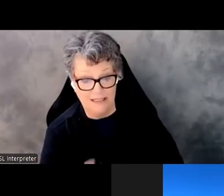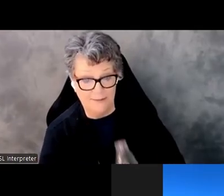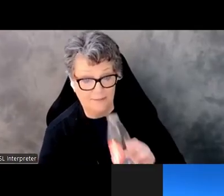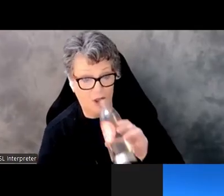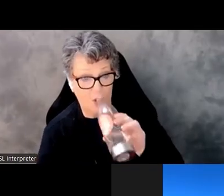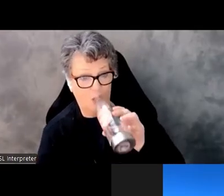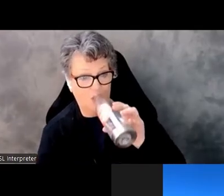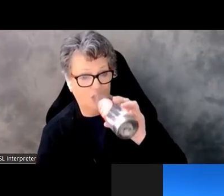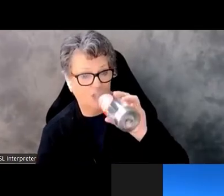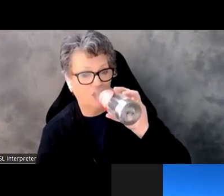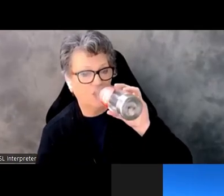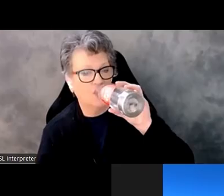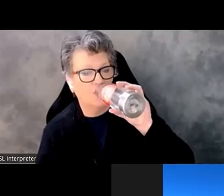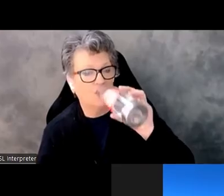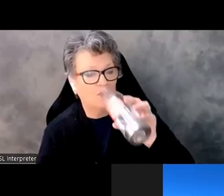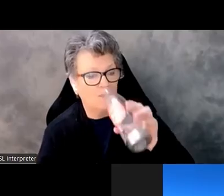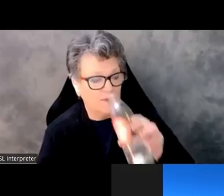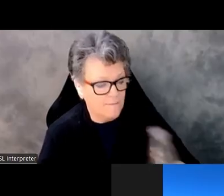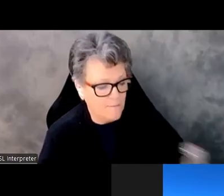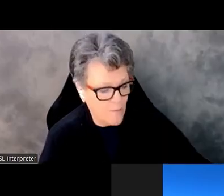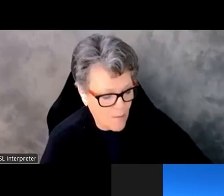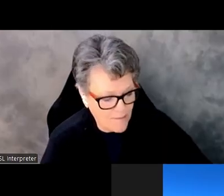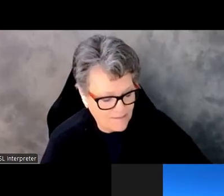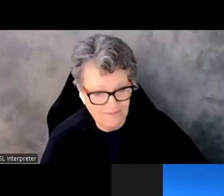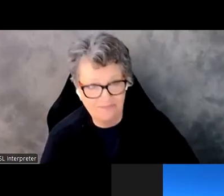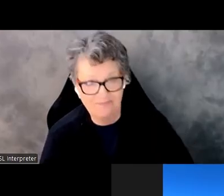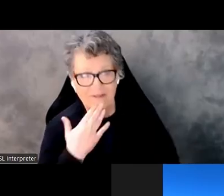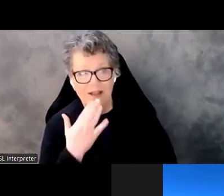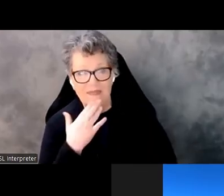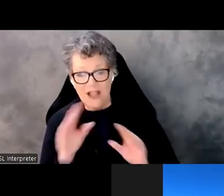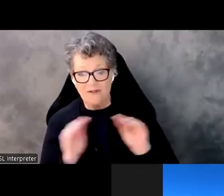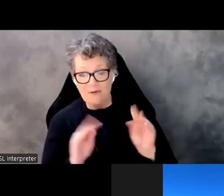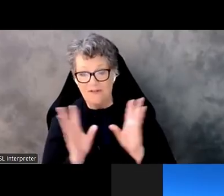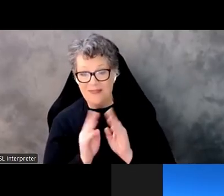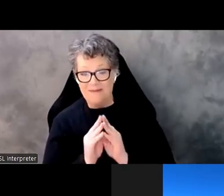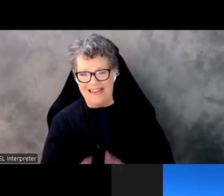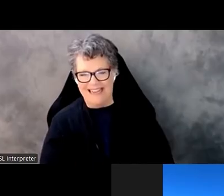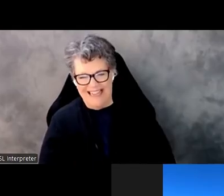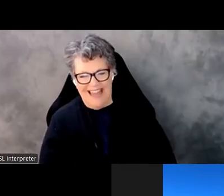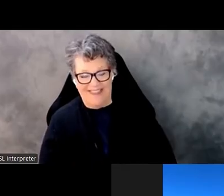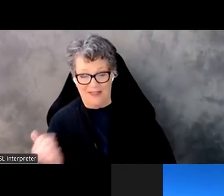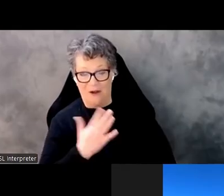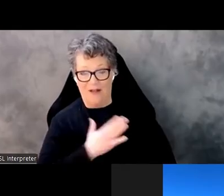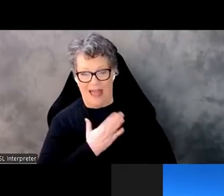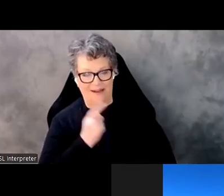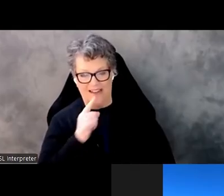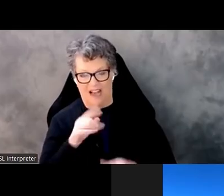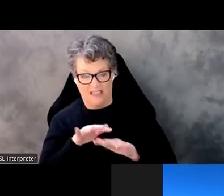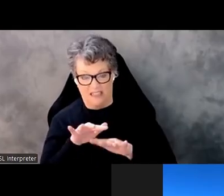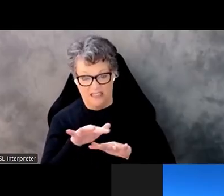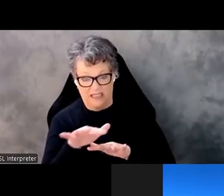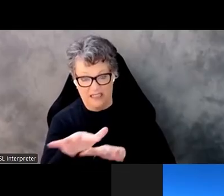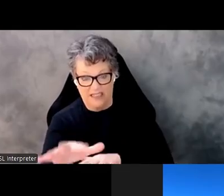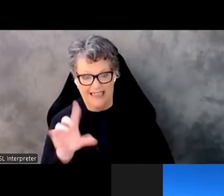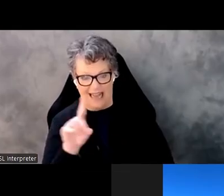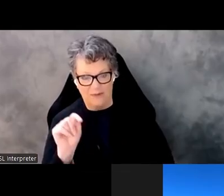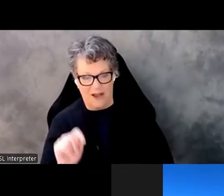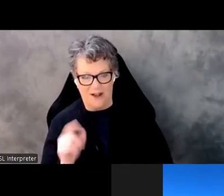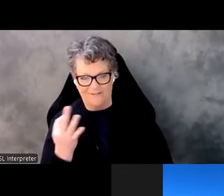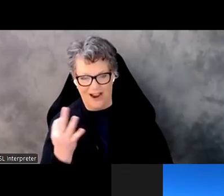Oh, appreciate it. Thanks for moving the meeting. I think everyone was happy not to have to travel downtown on that Friday.